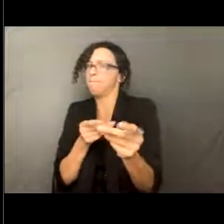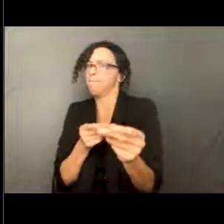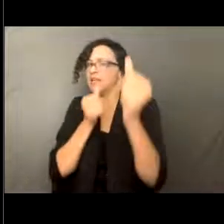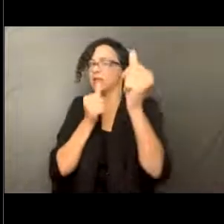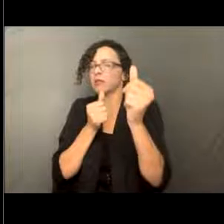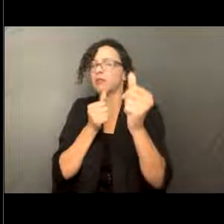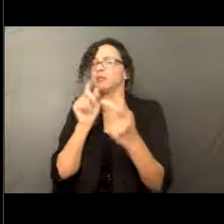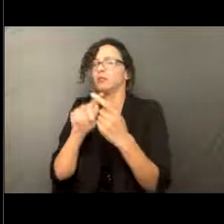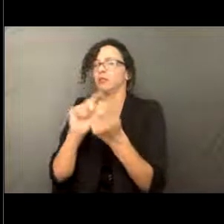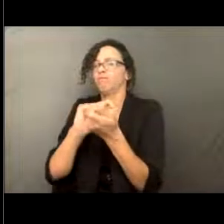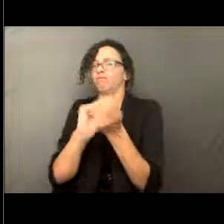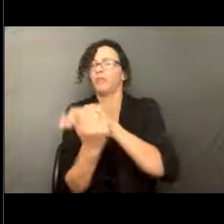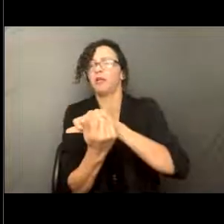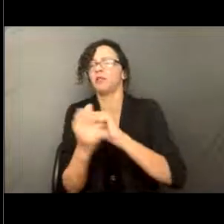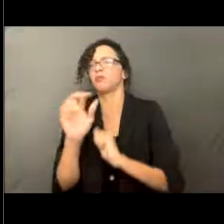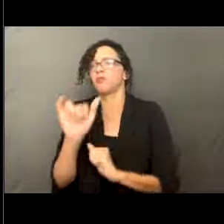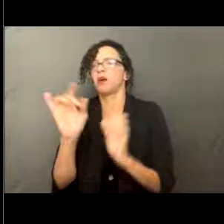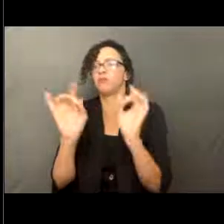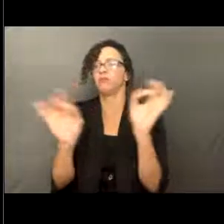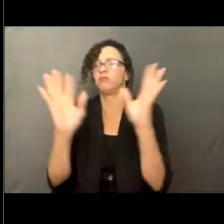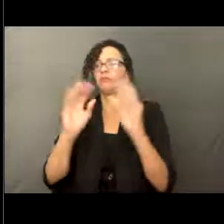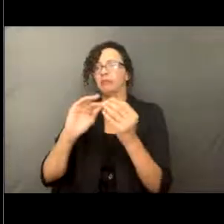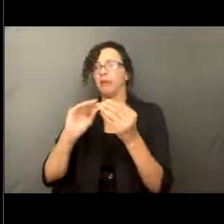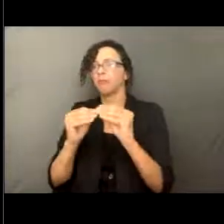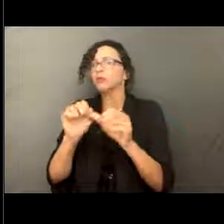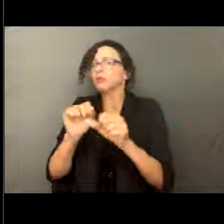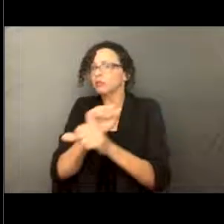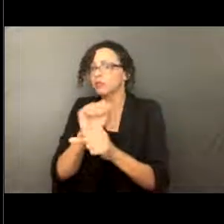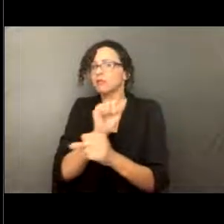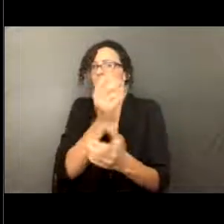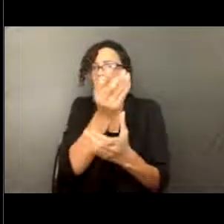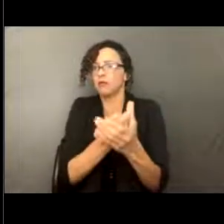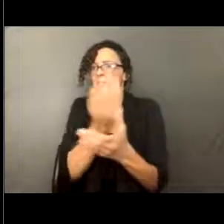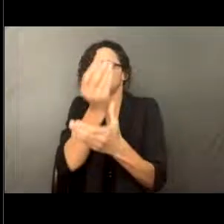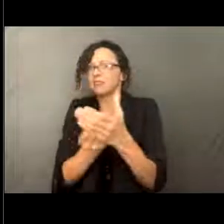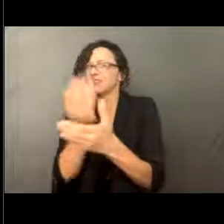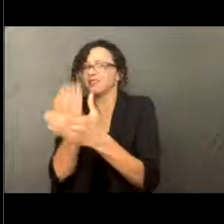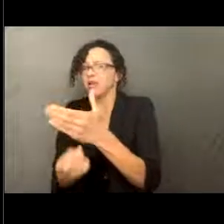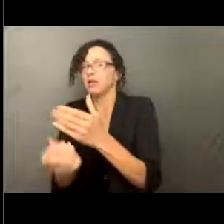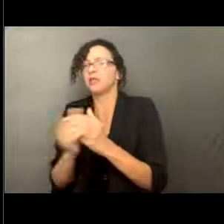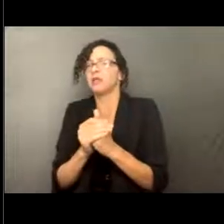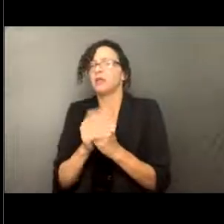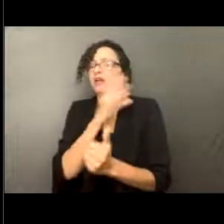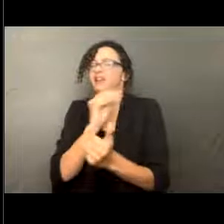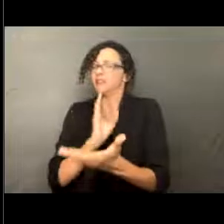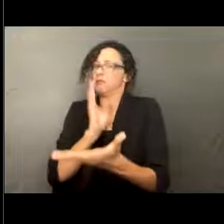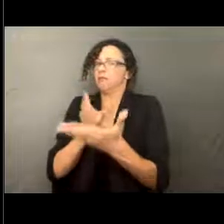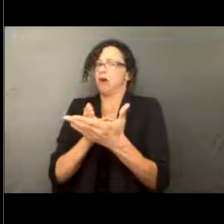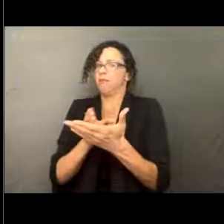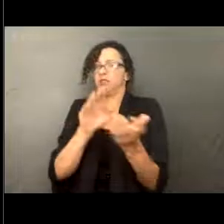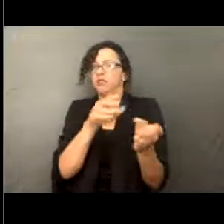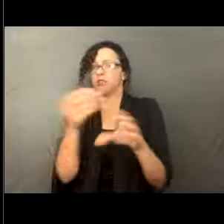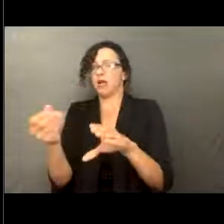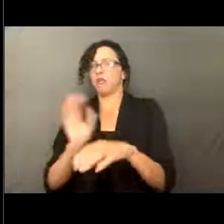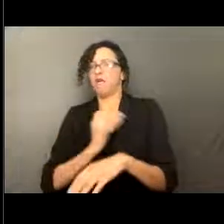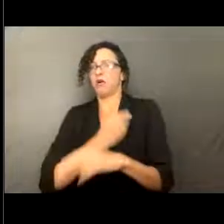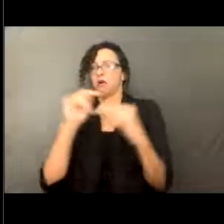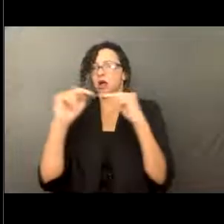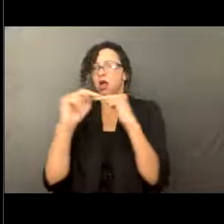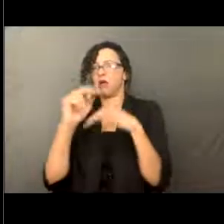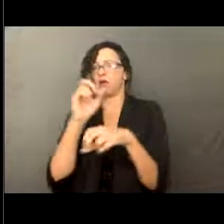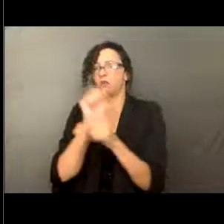this statistic around and to stop the death of our highway workers and our contractor